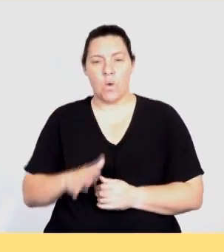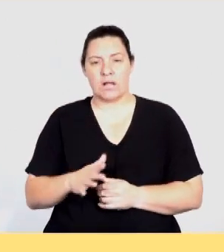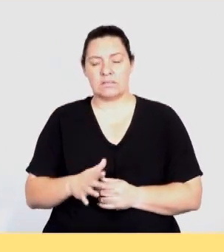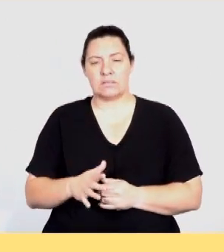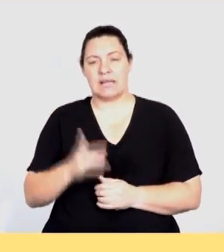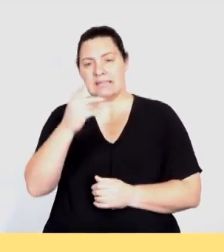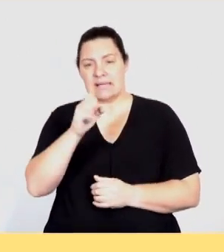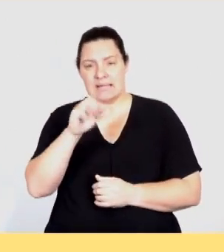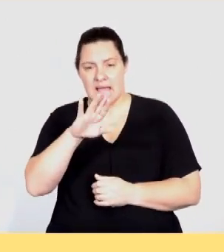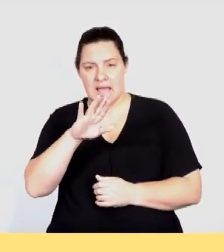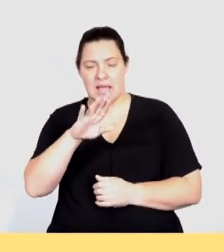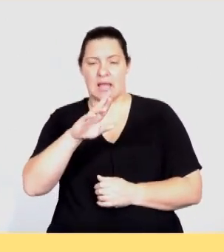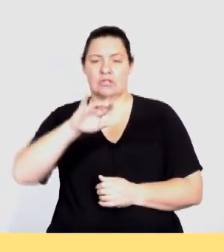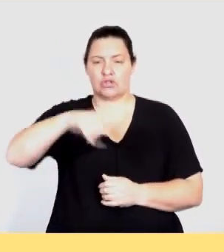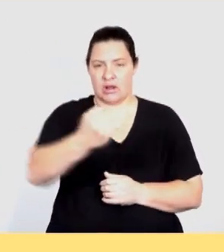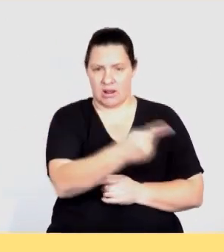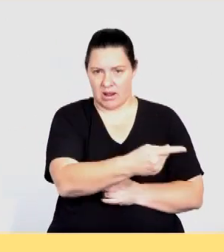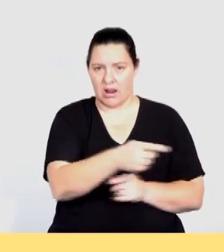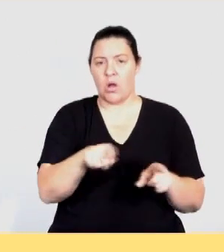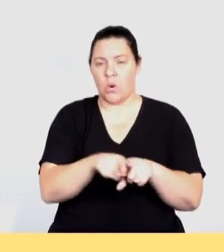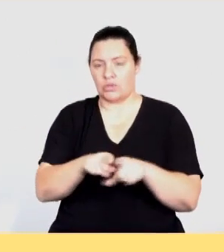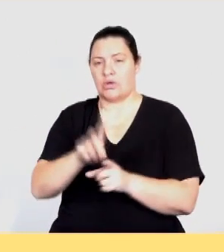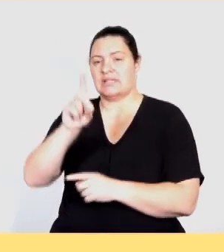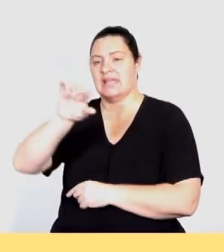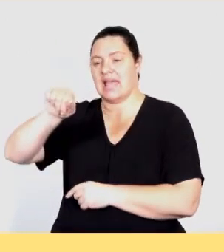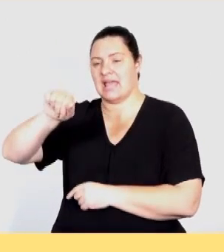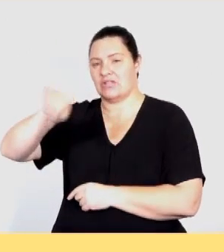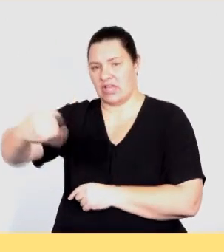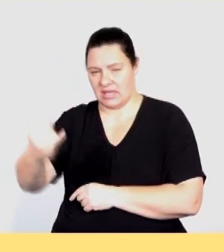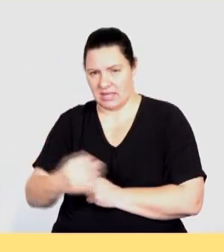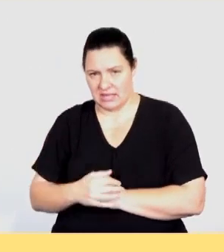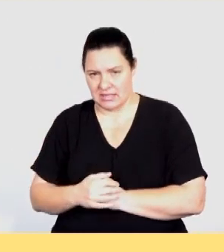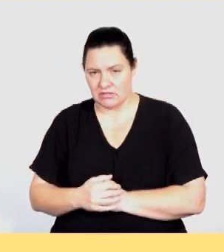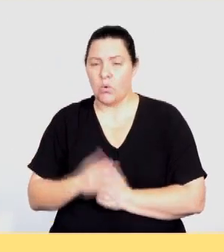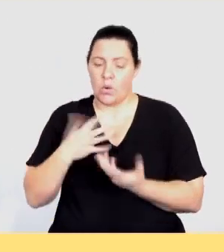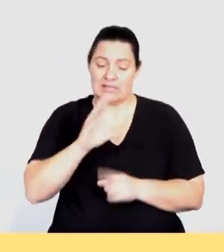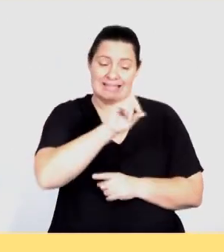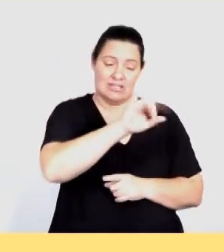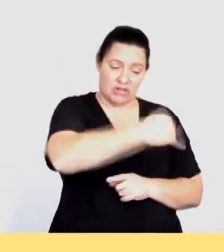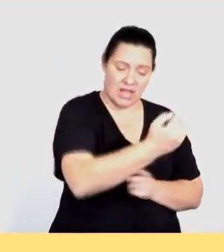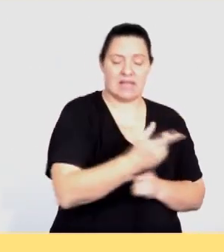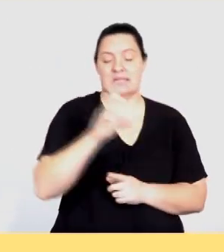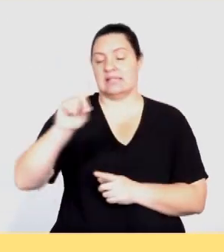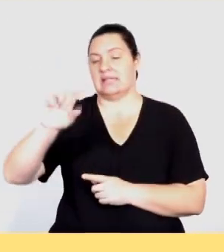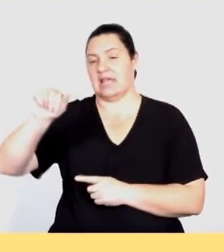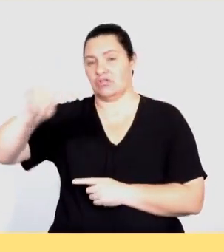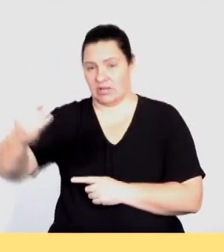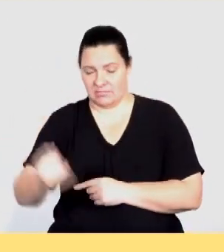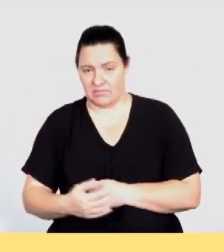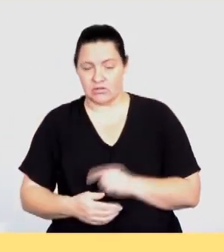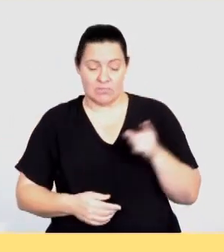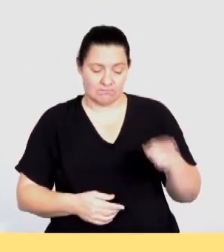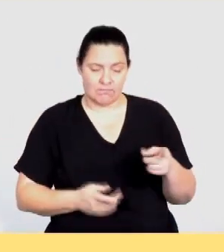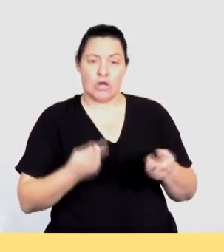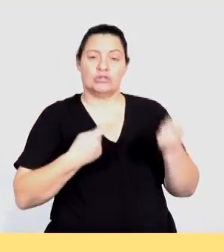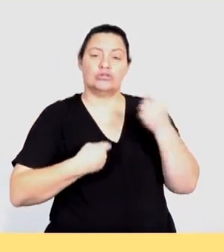Now, they want us to do the debtors journal as well as the debtors allowances journal. Okay, let's quickly do